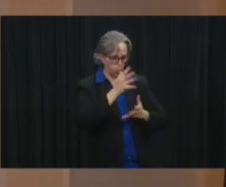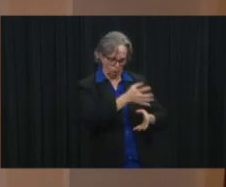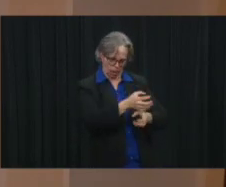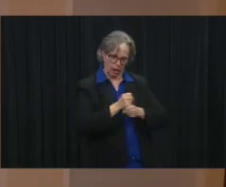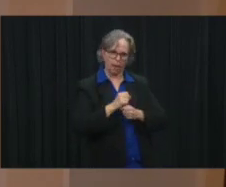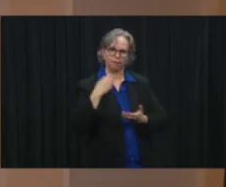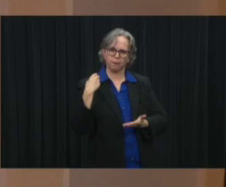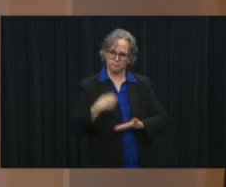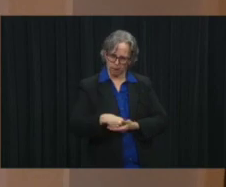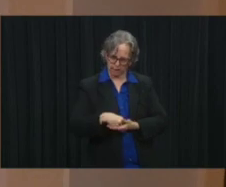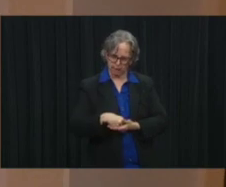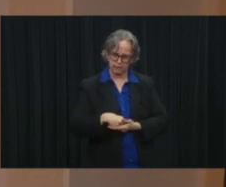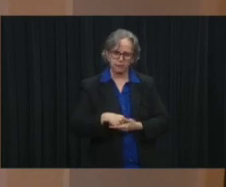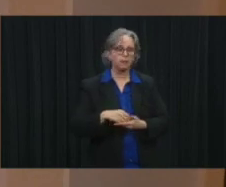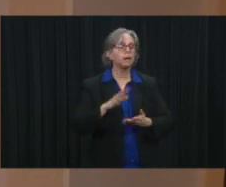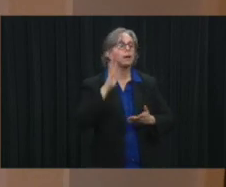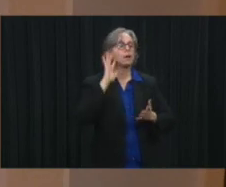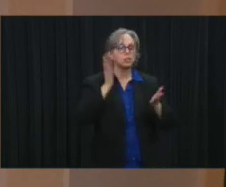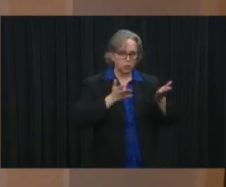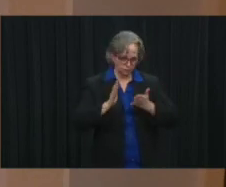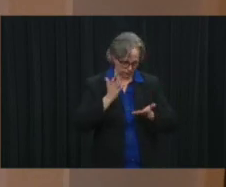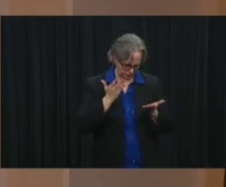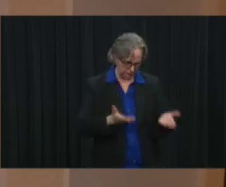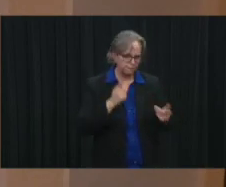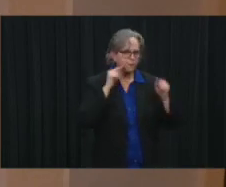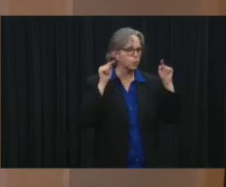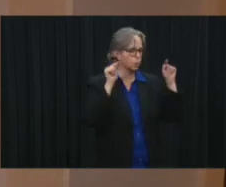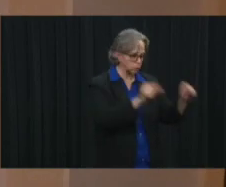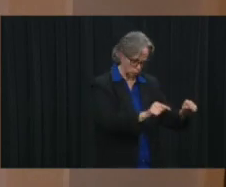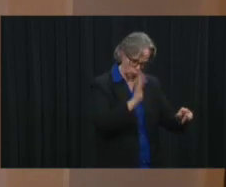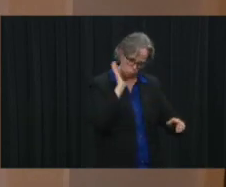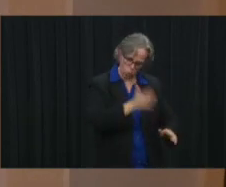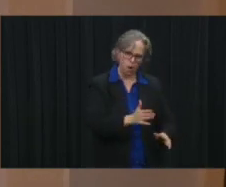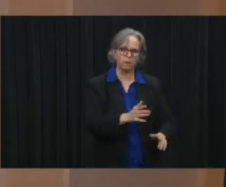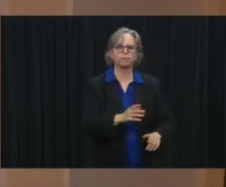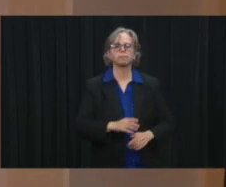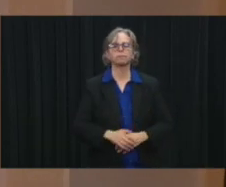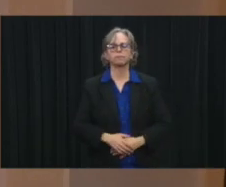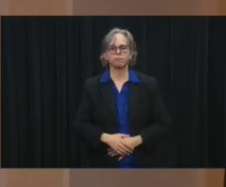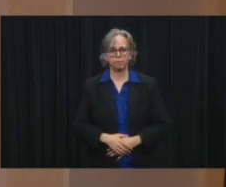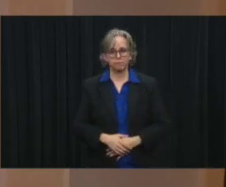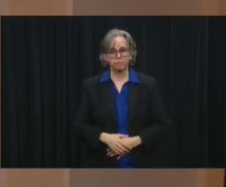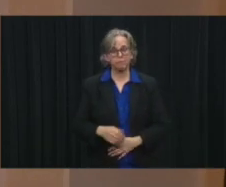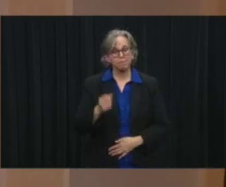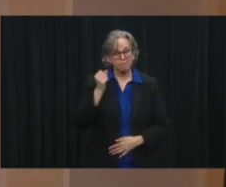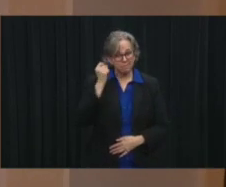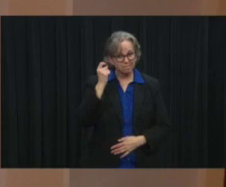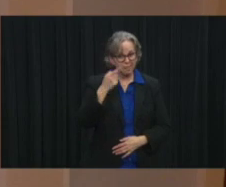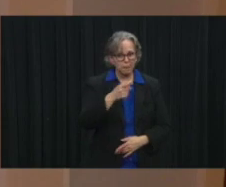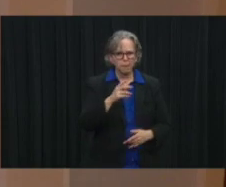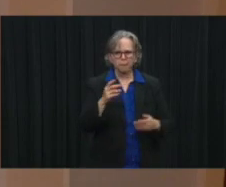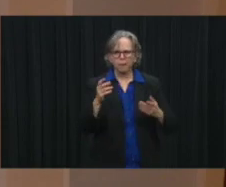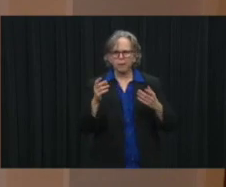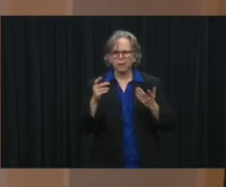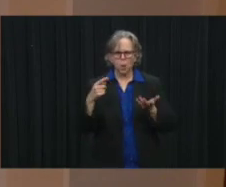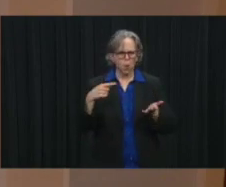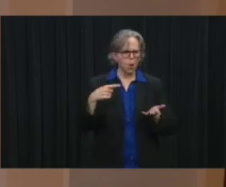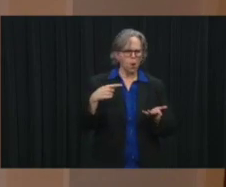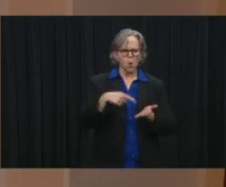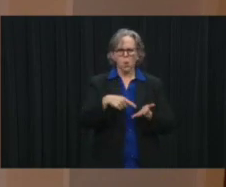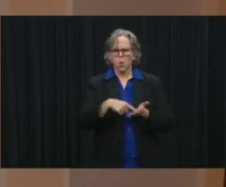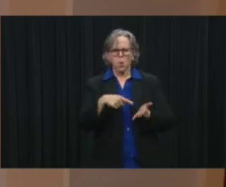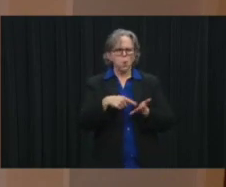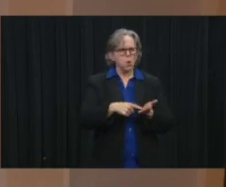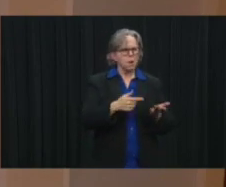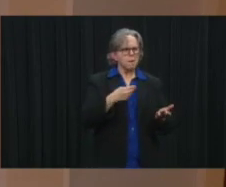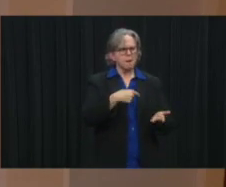and we will make sure that you get served. A lot of times you're getting messages about having to meet those deadlines. You do not have to meet